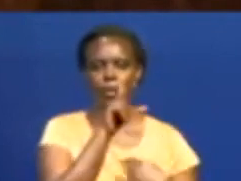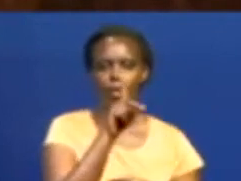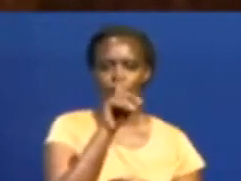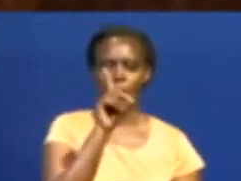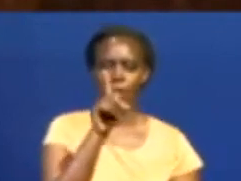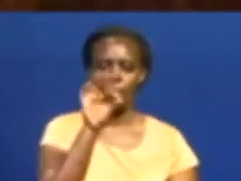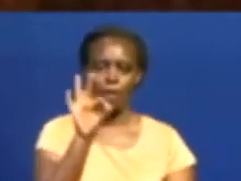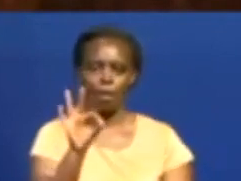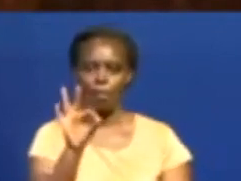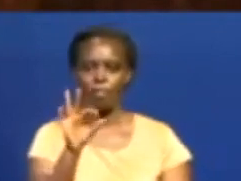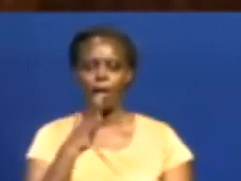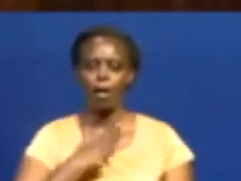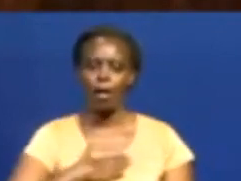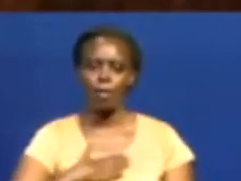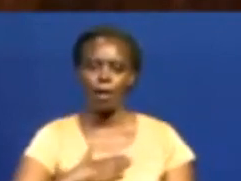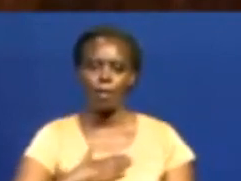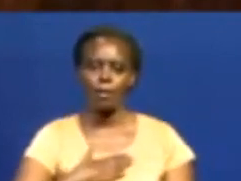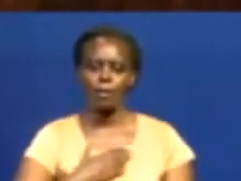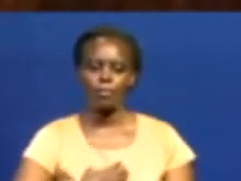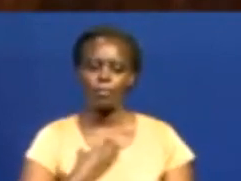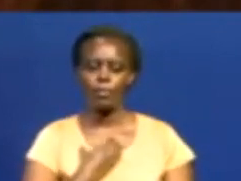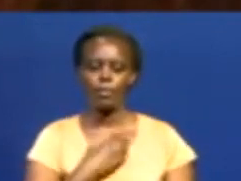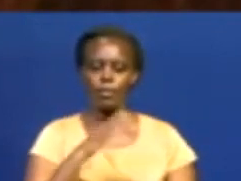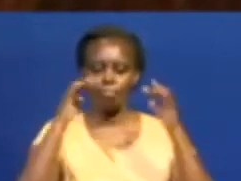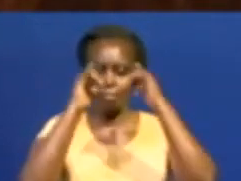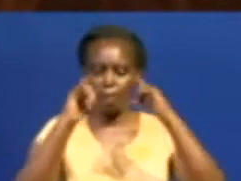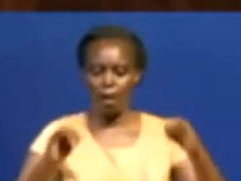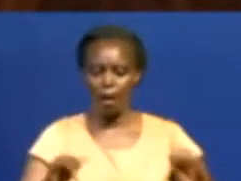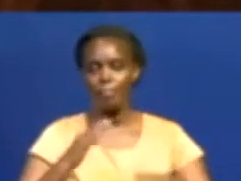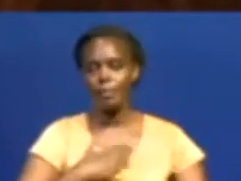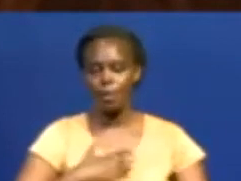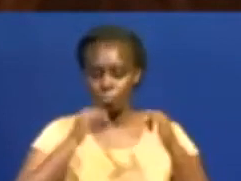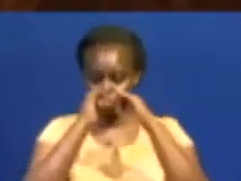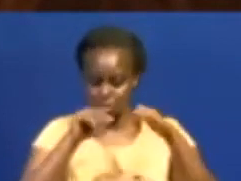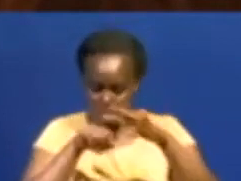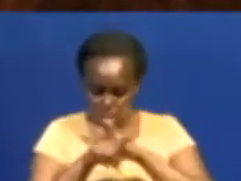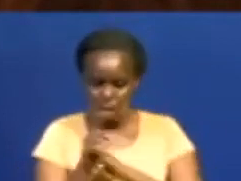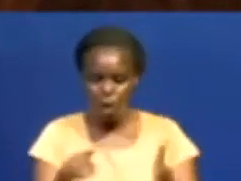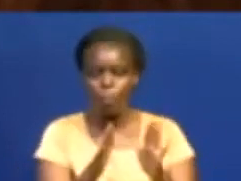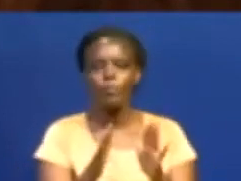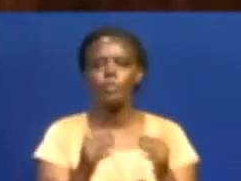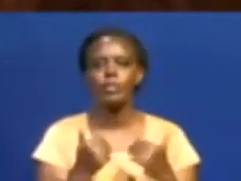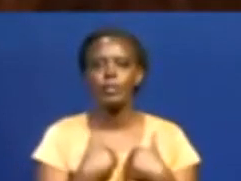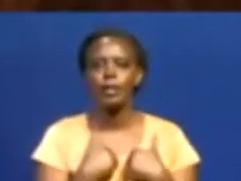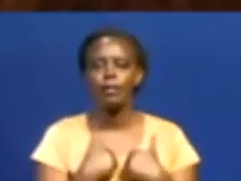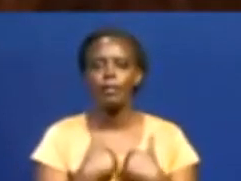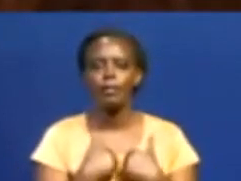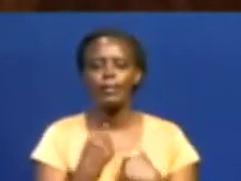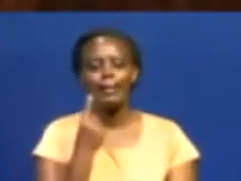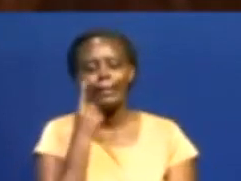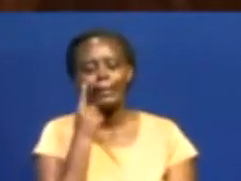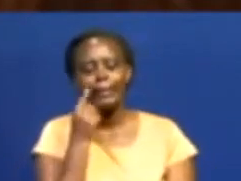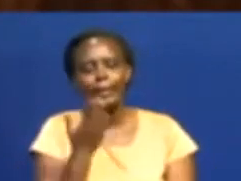Forces, when they visit our camps, they will have an opportunity to see